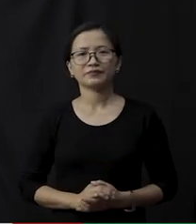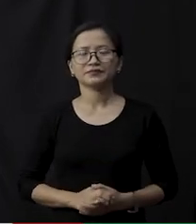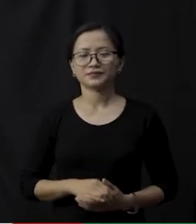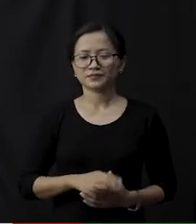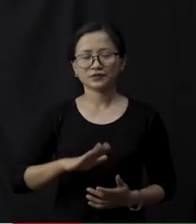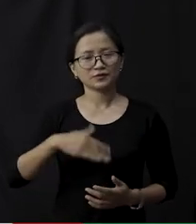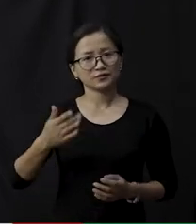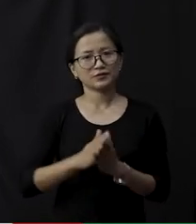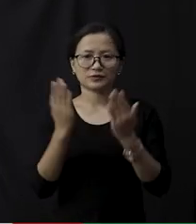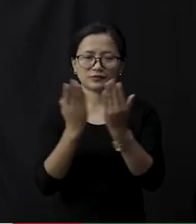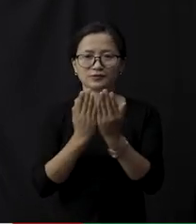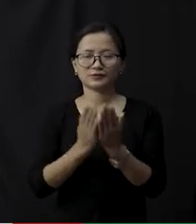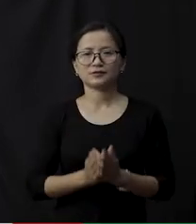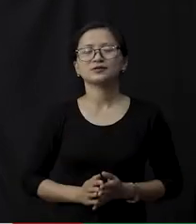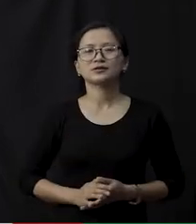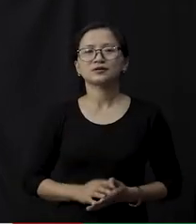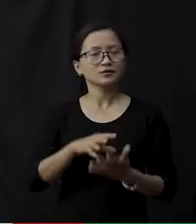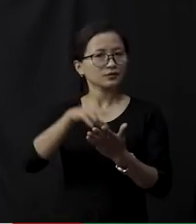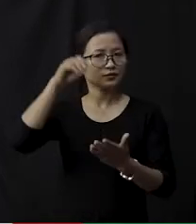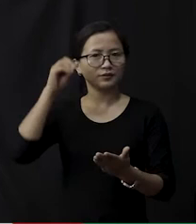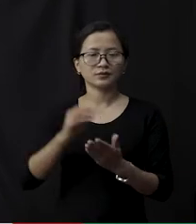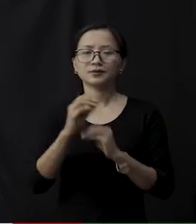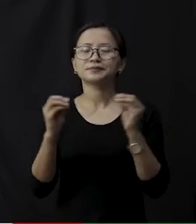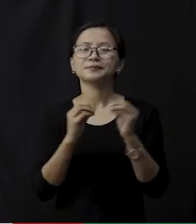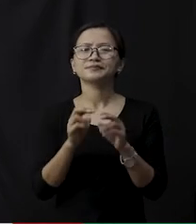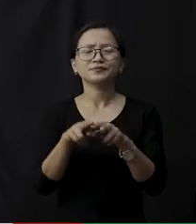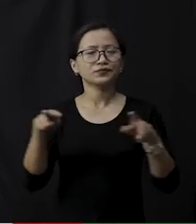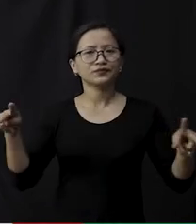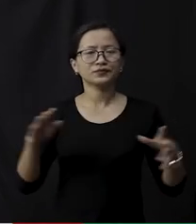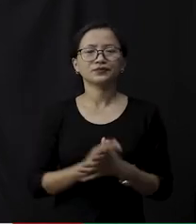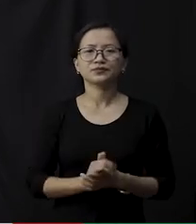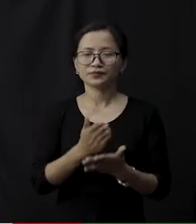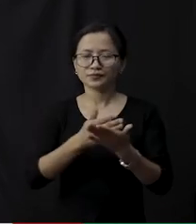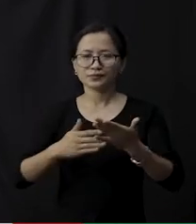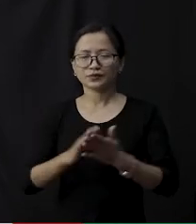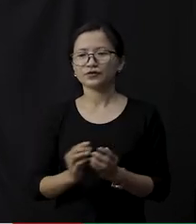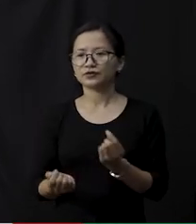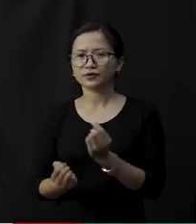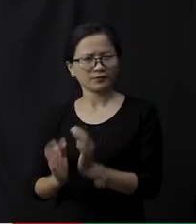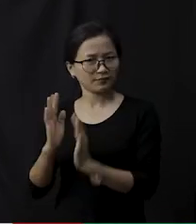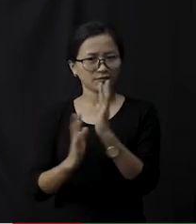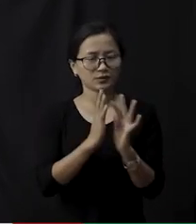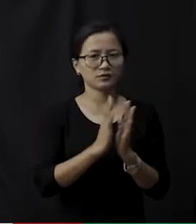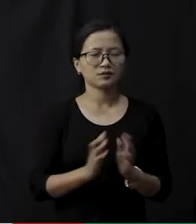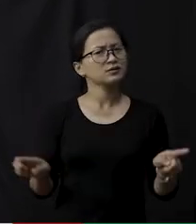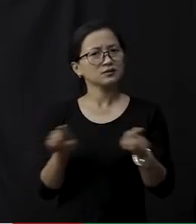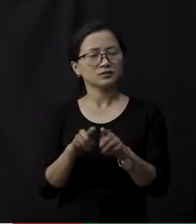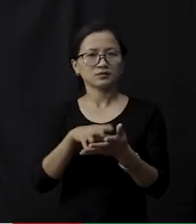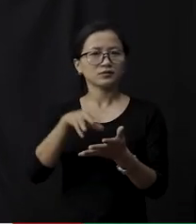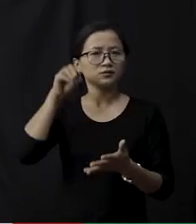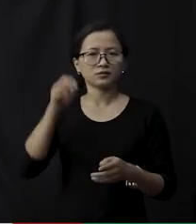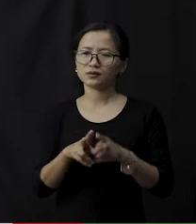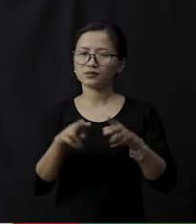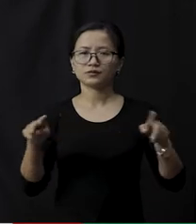100. Now, after starting this lesson, we will learn about different parts of the plant, as well as we will learn